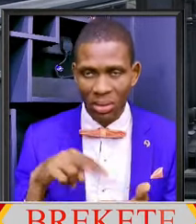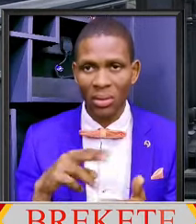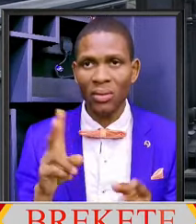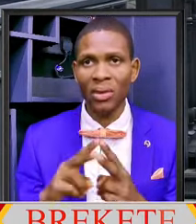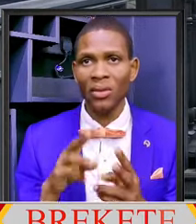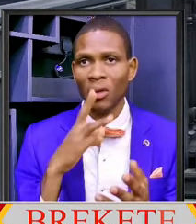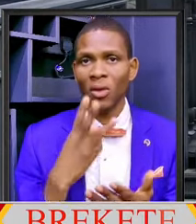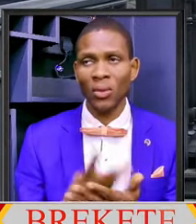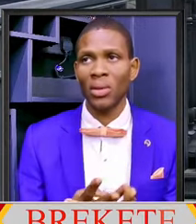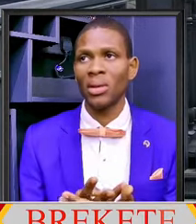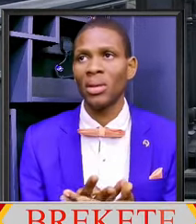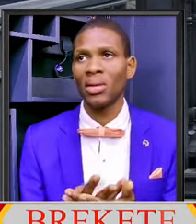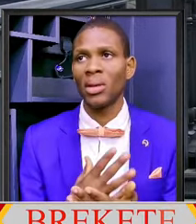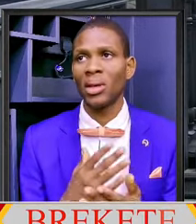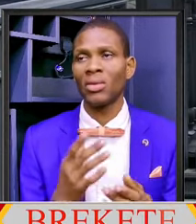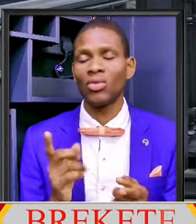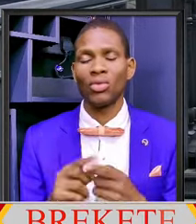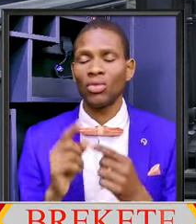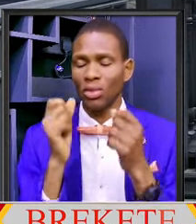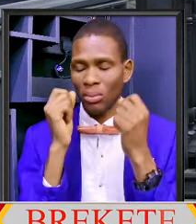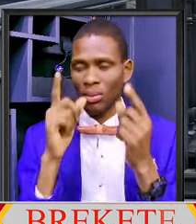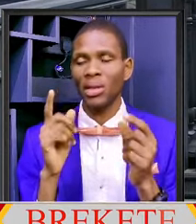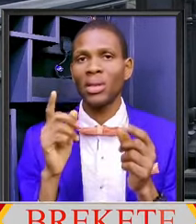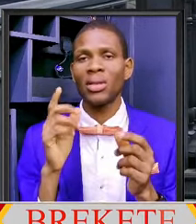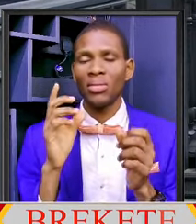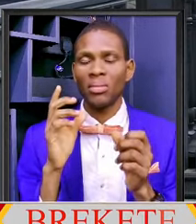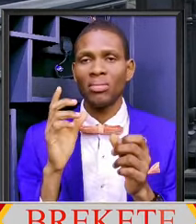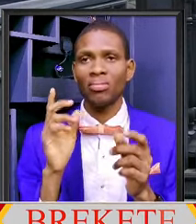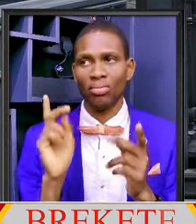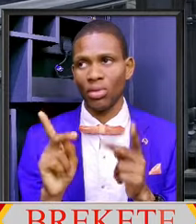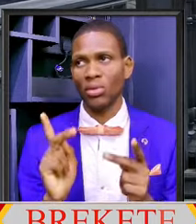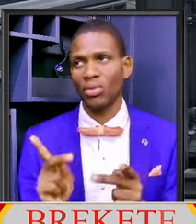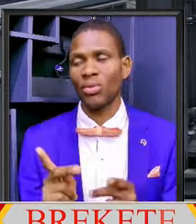well to surprise people too.